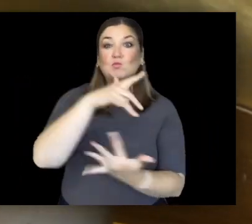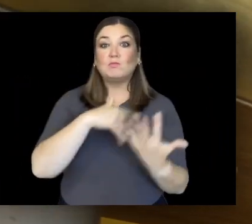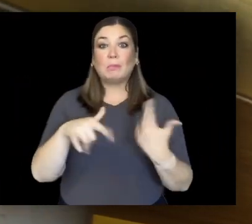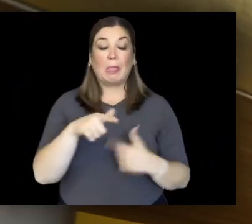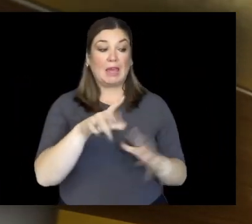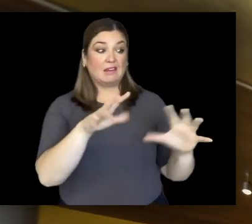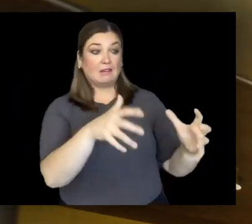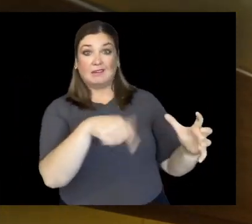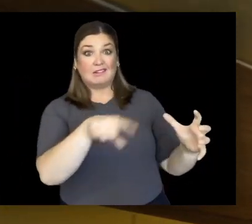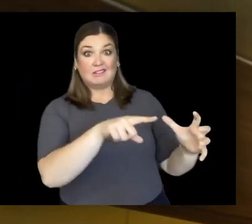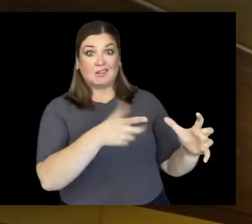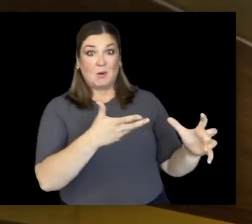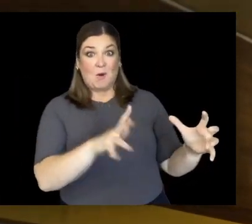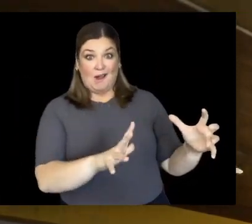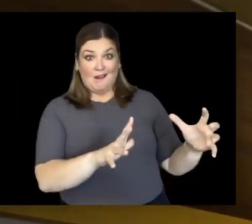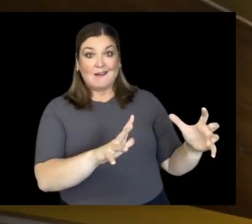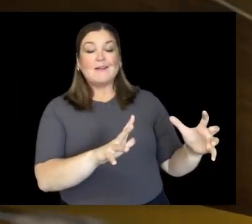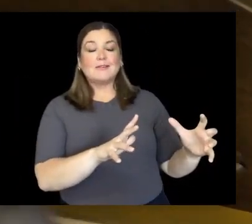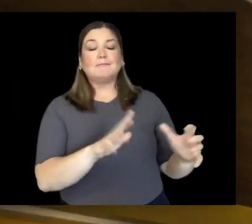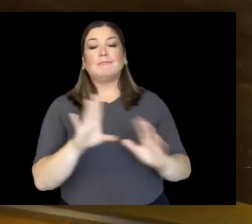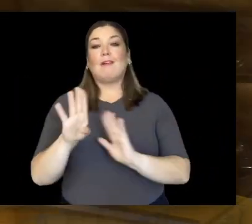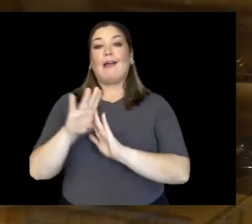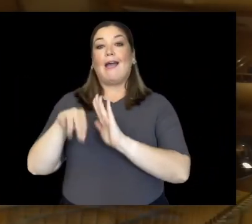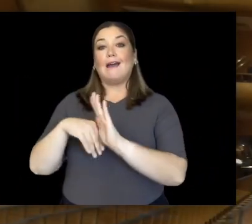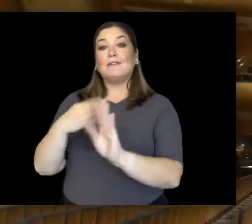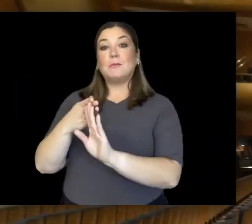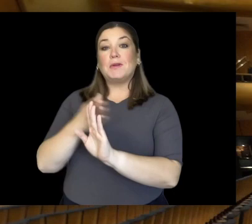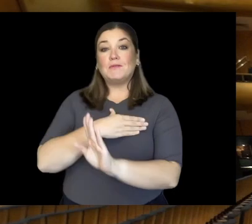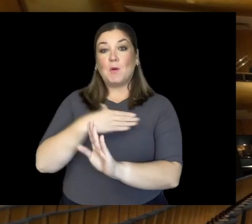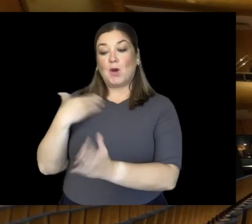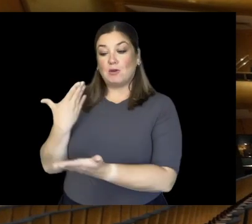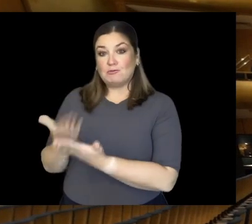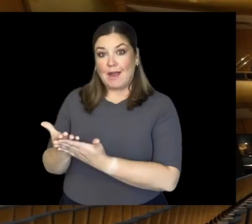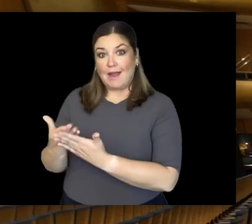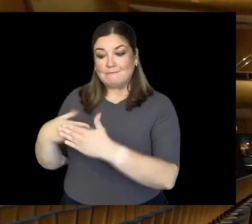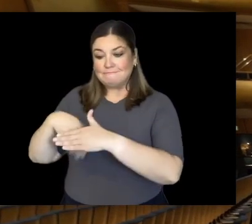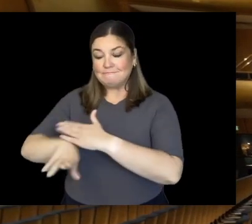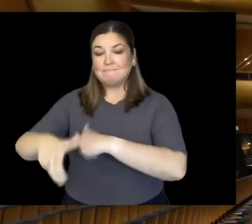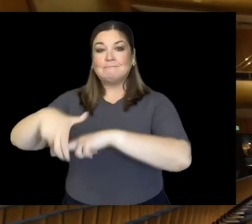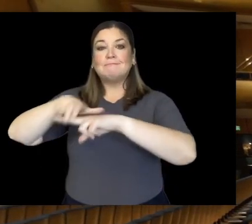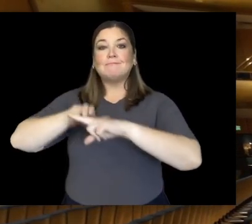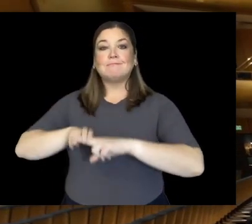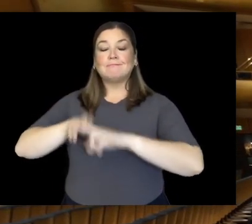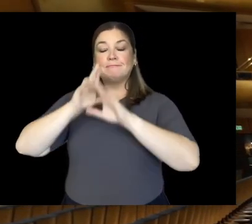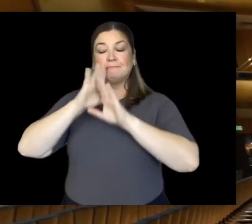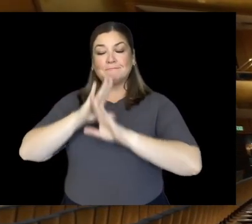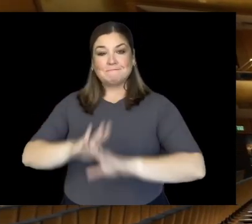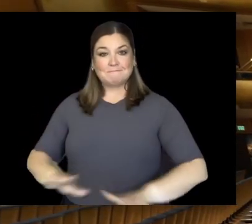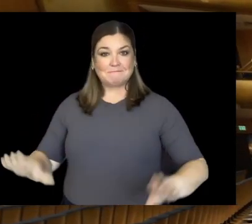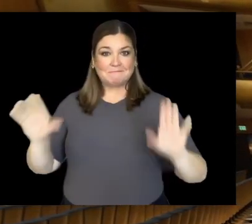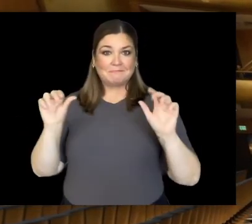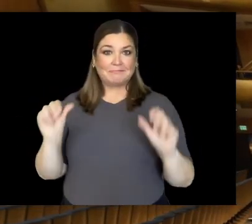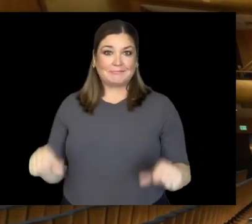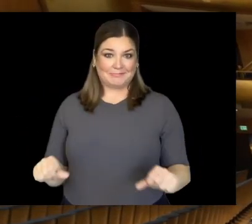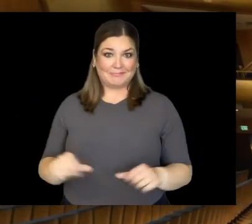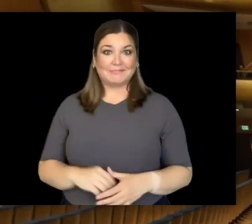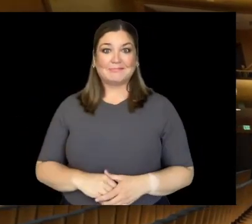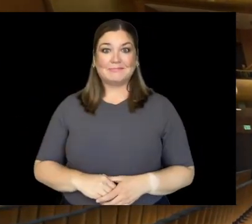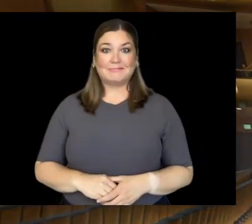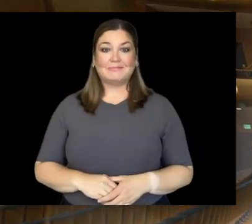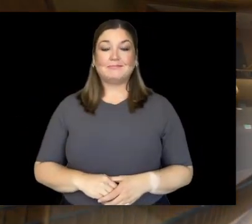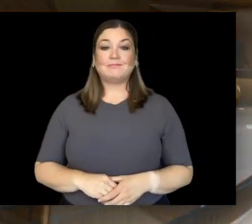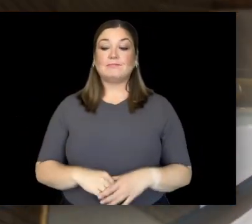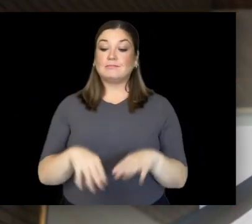pre-event performances. To avoid the crowds, arrive 30 minutes before the performance to enter the hall and sit undisturbed in your seat.